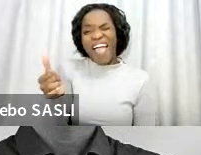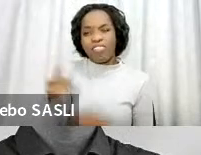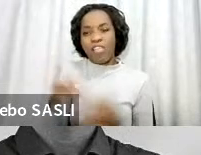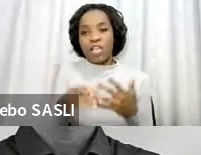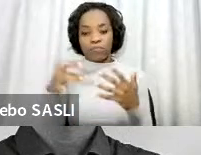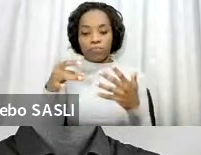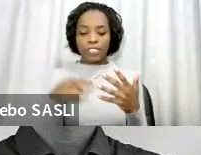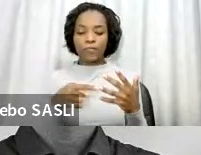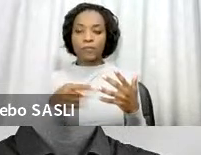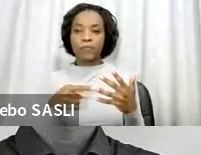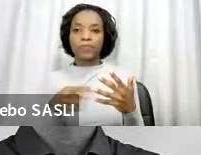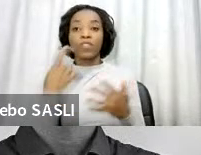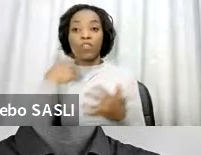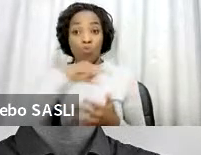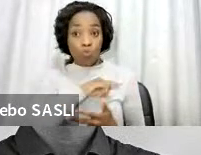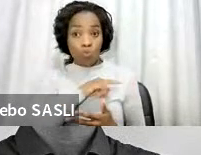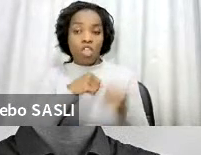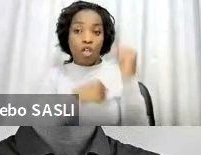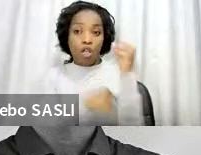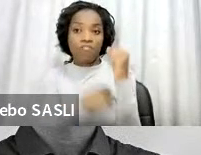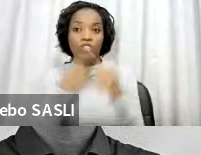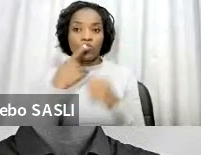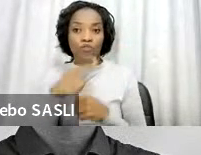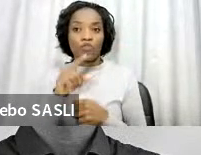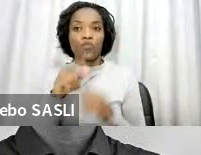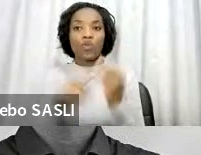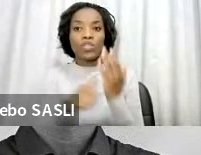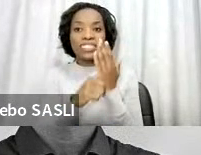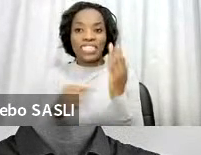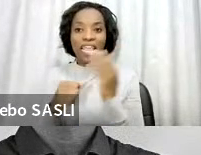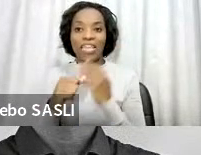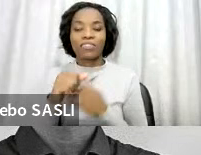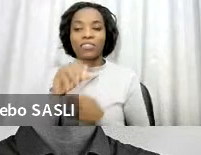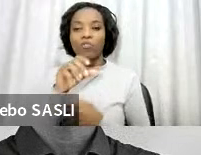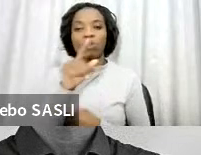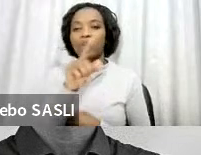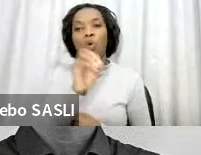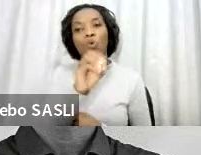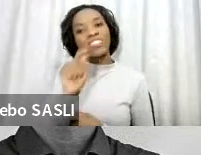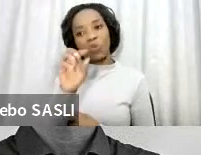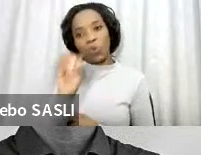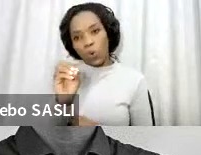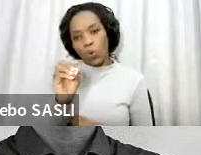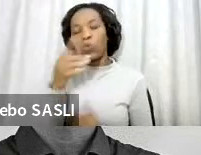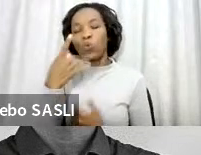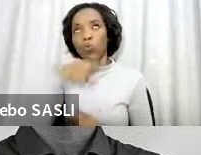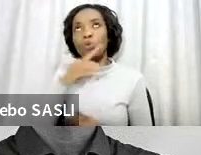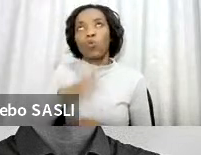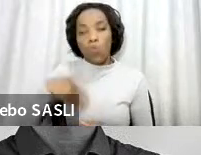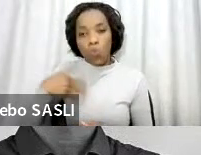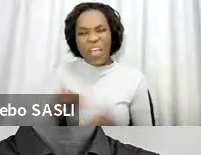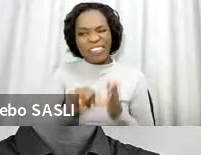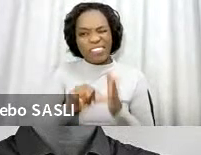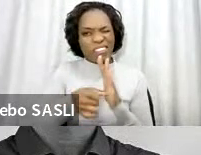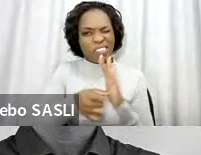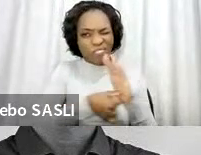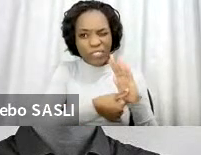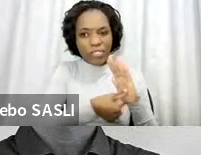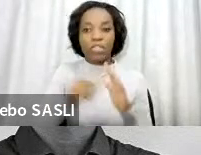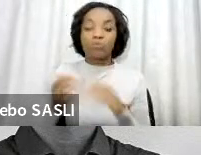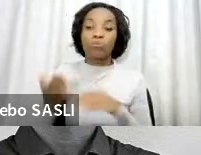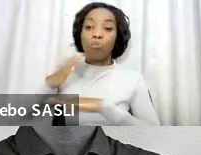we, as the Office of the Tax Ombudsman, that we want to emphasize is that you, as the